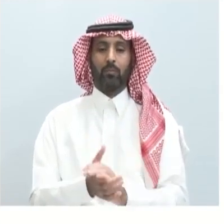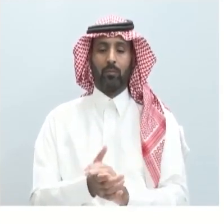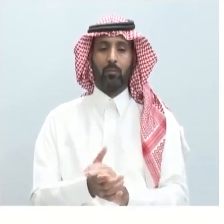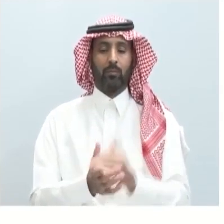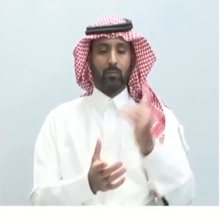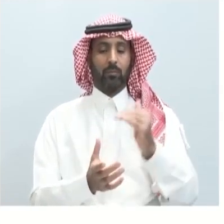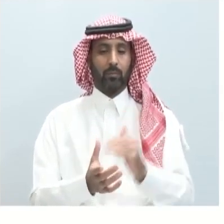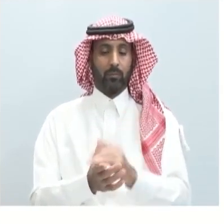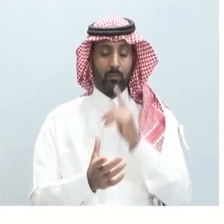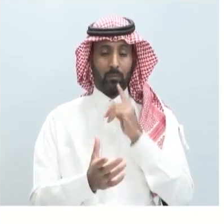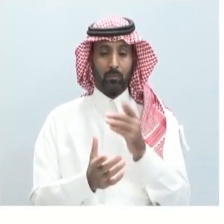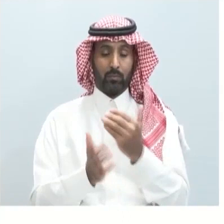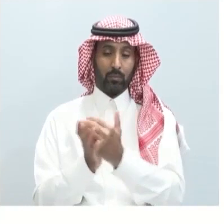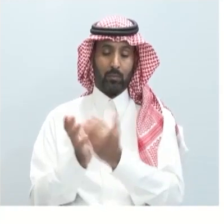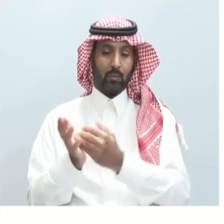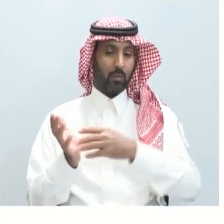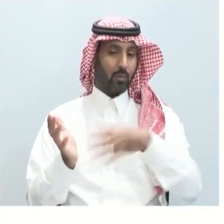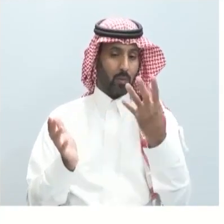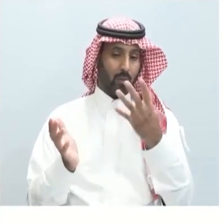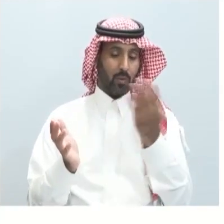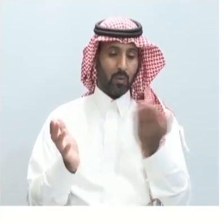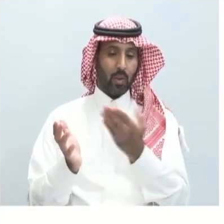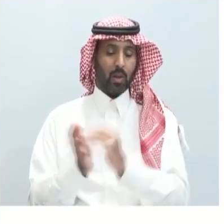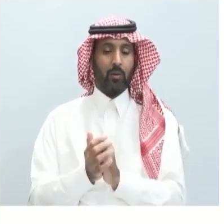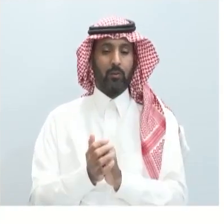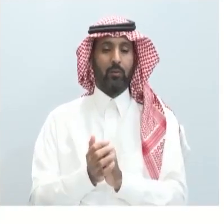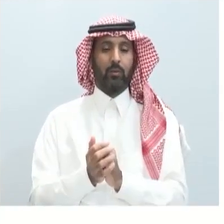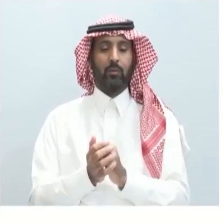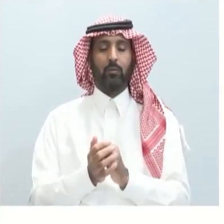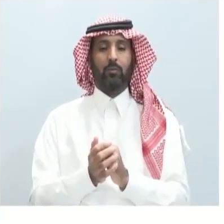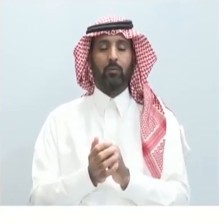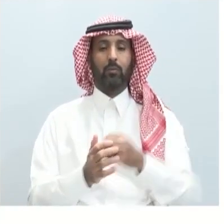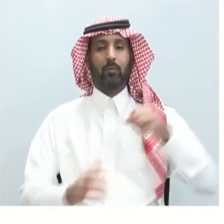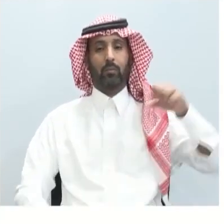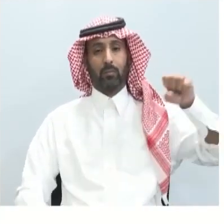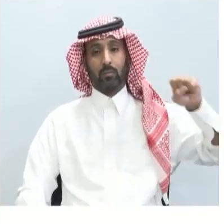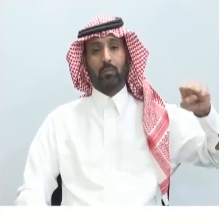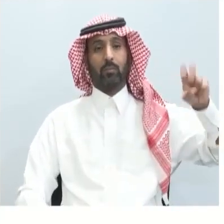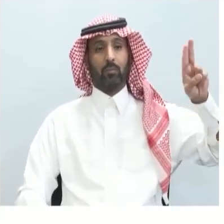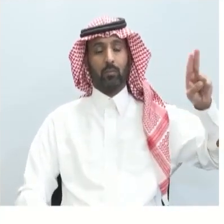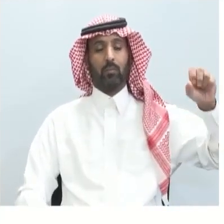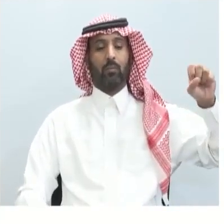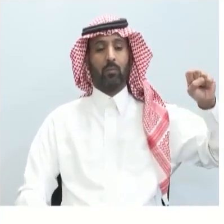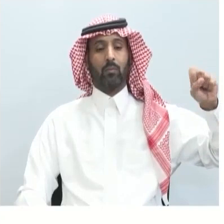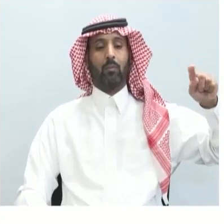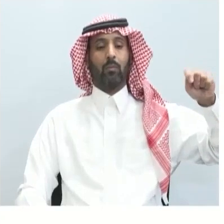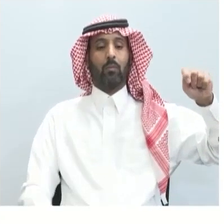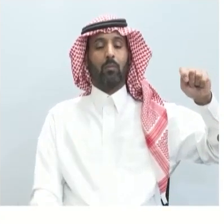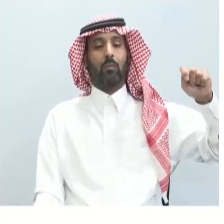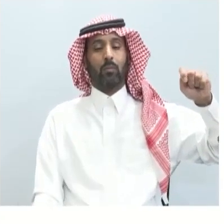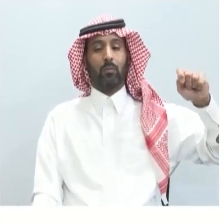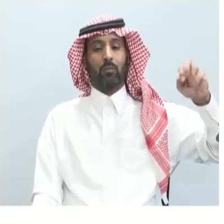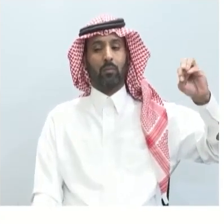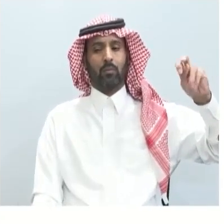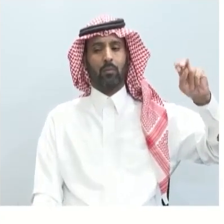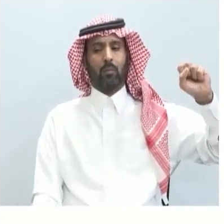course, in paragraph 4, the word sustainable, what does sustainable mean here? Can you suggest some factors that would make